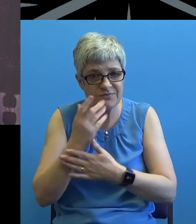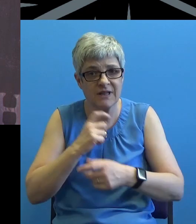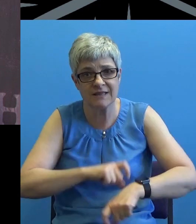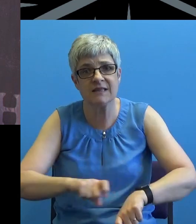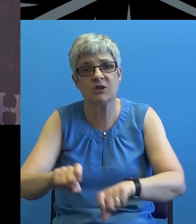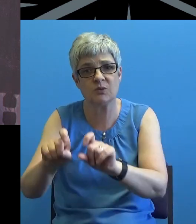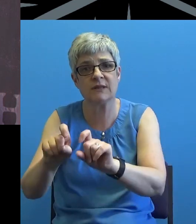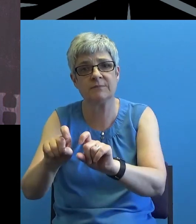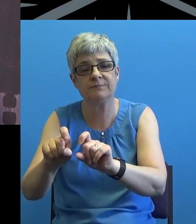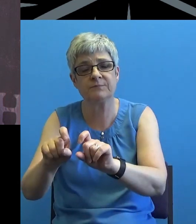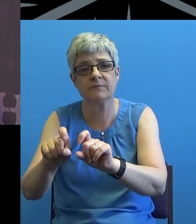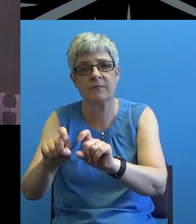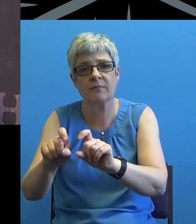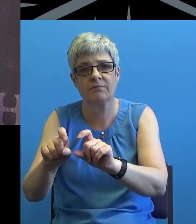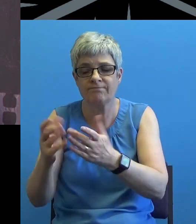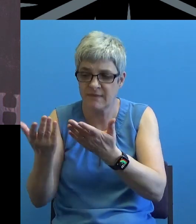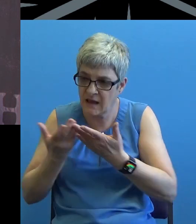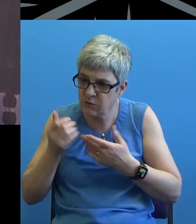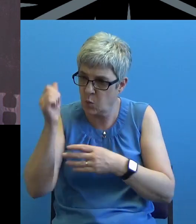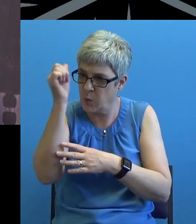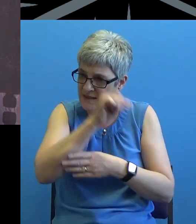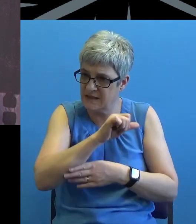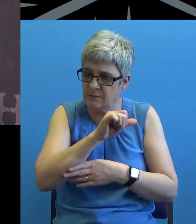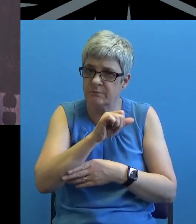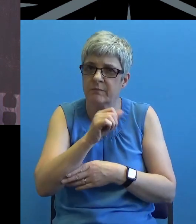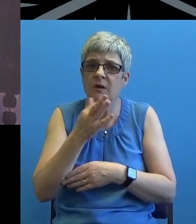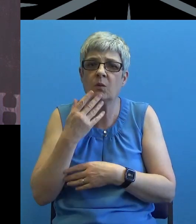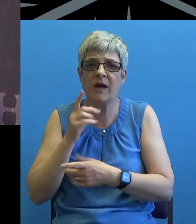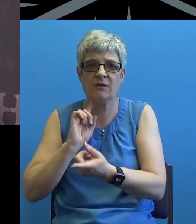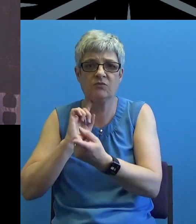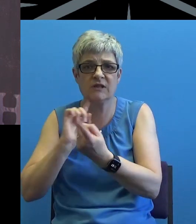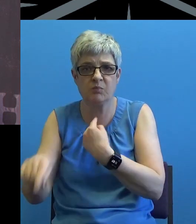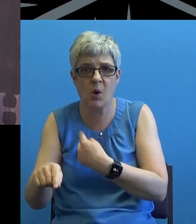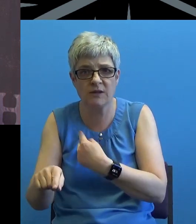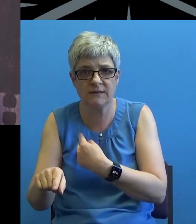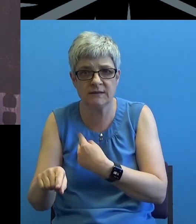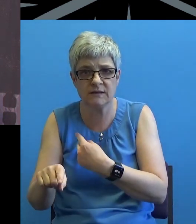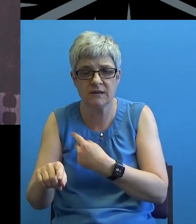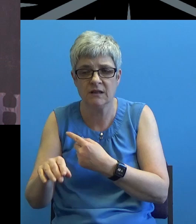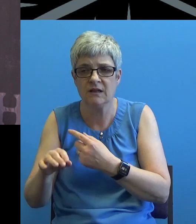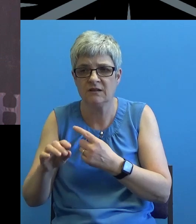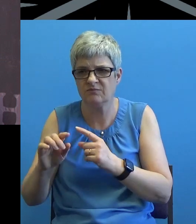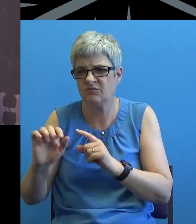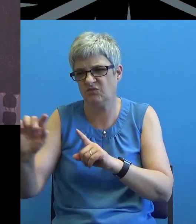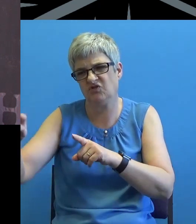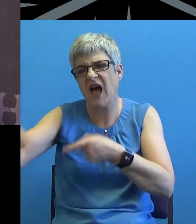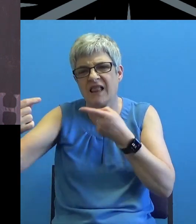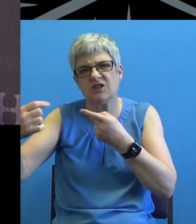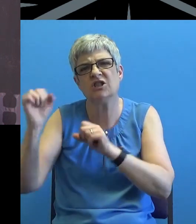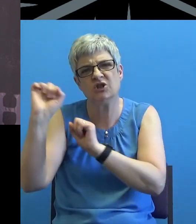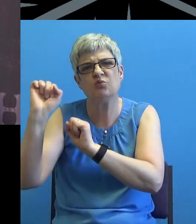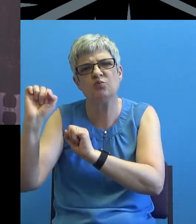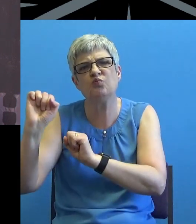Give wisdom in responding to those who challenge your truth